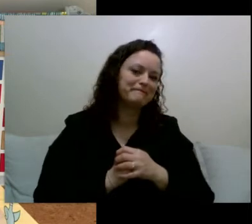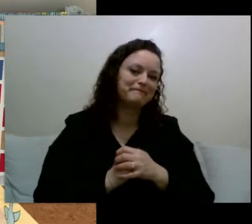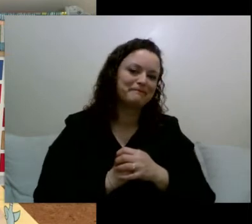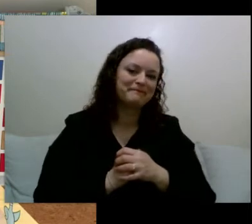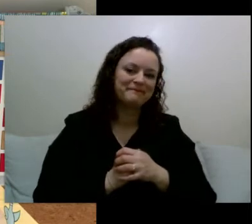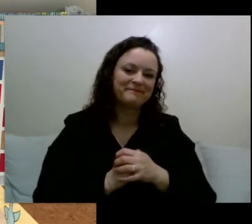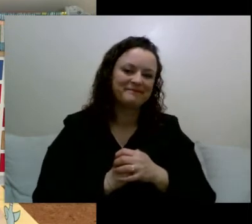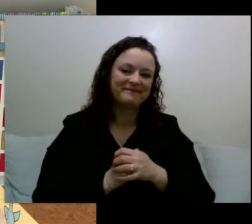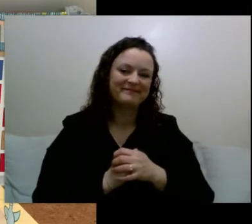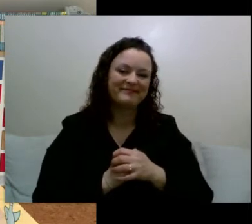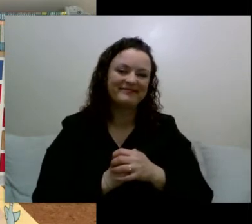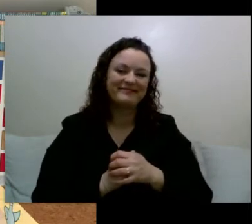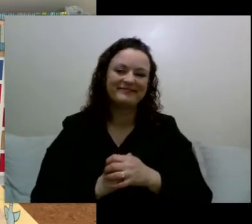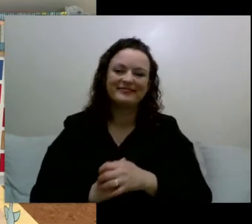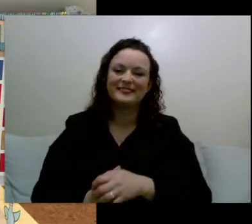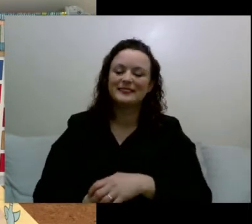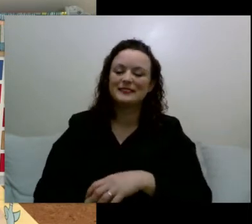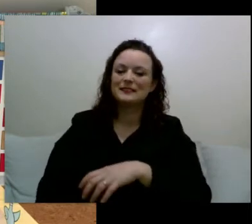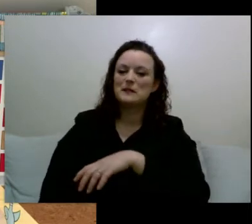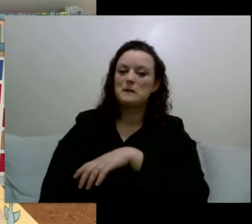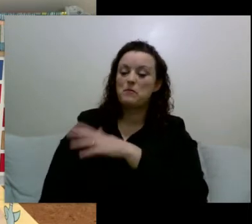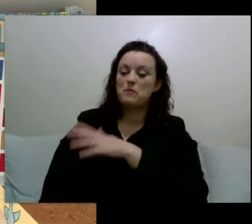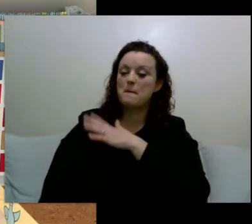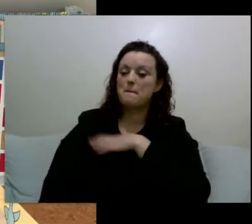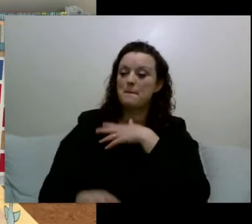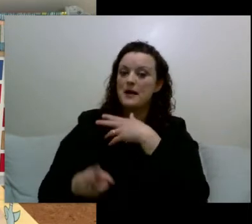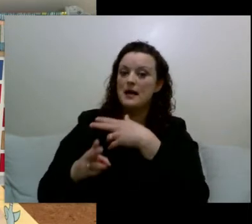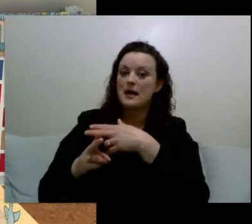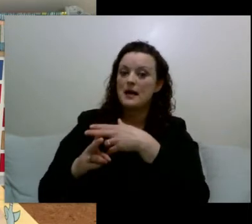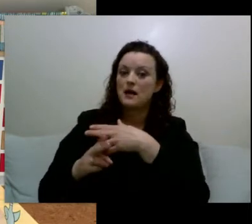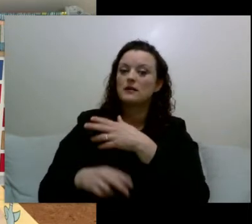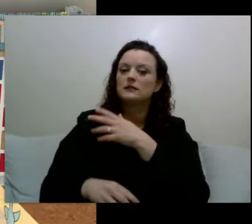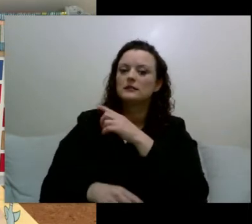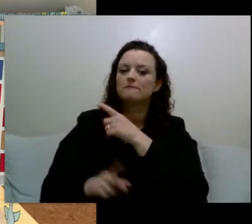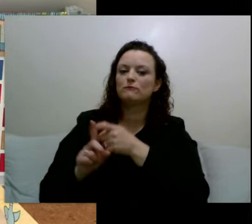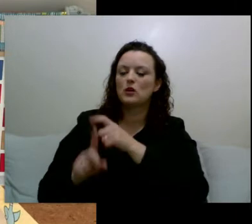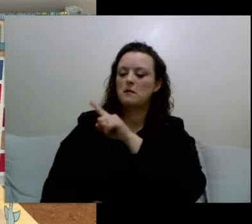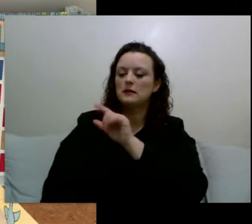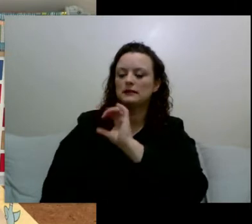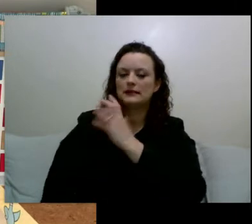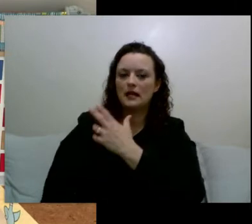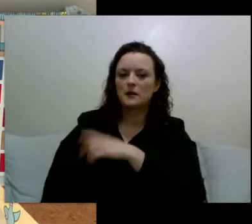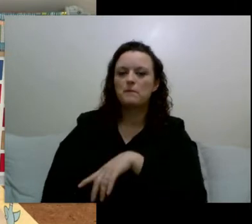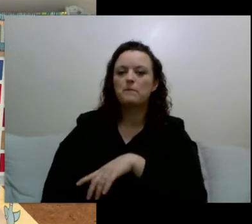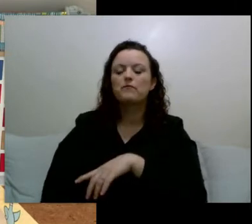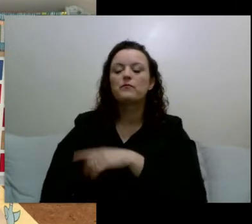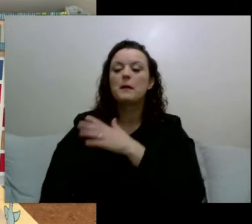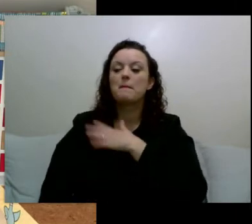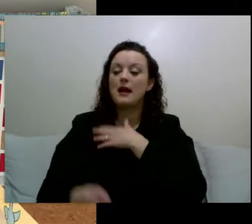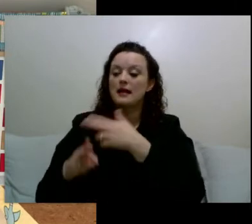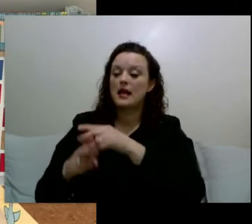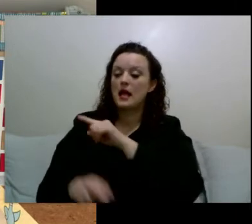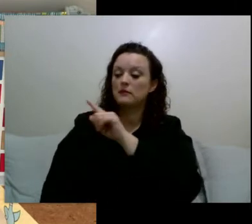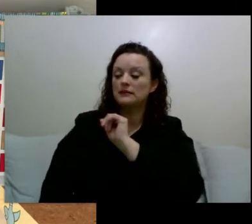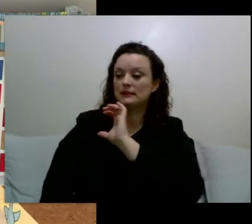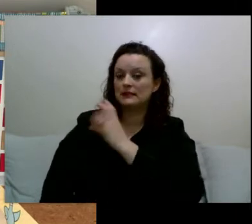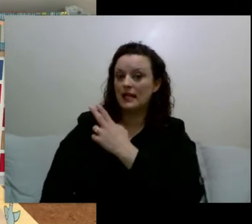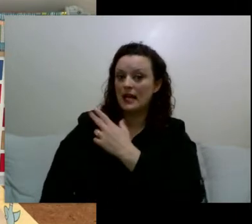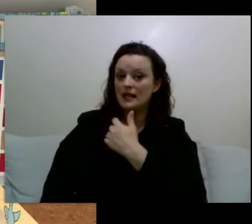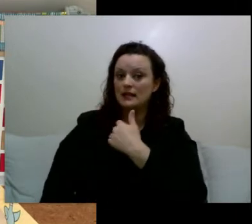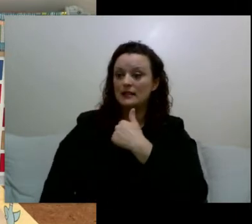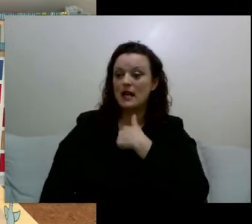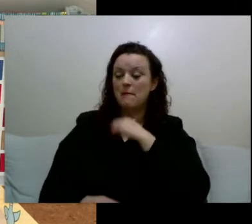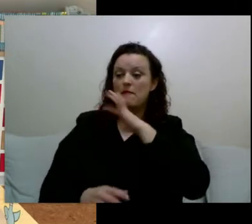9. My name is Zach. This is from Zach. And I'm in the 5th grade in New Hampshire.